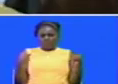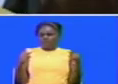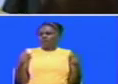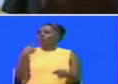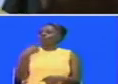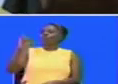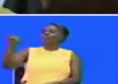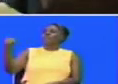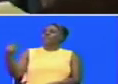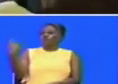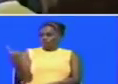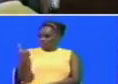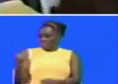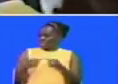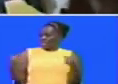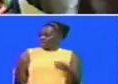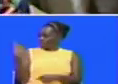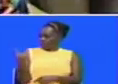Jubilee.